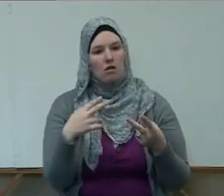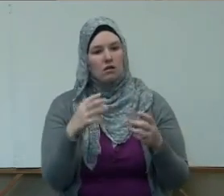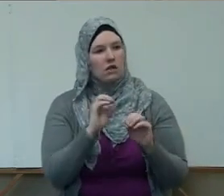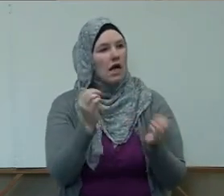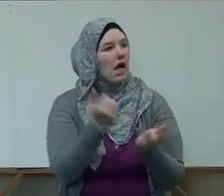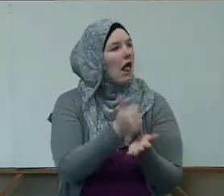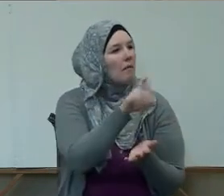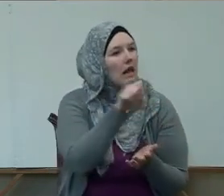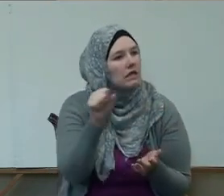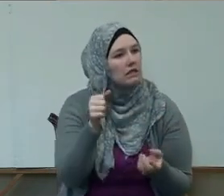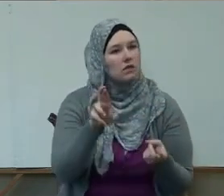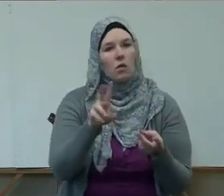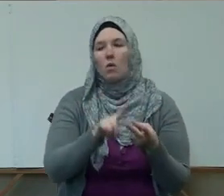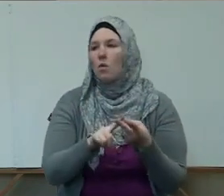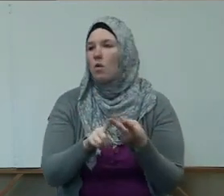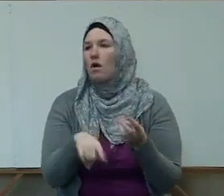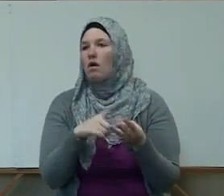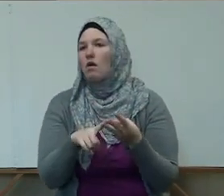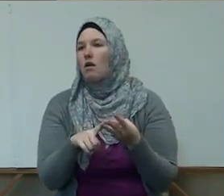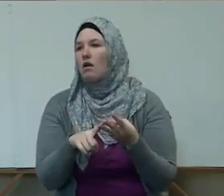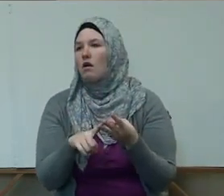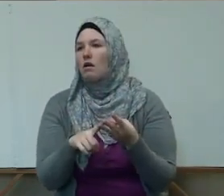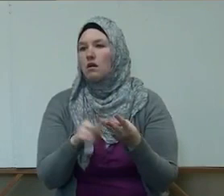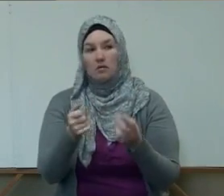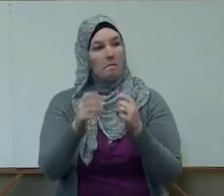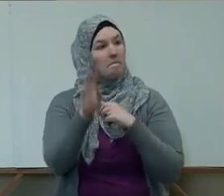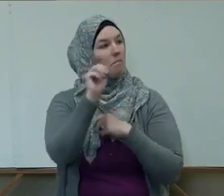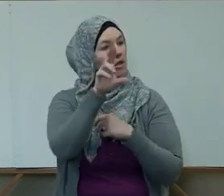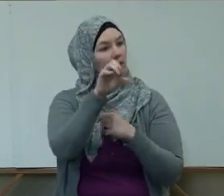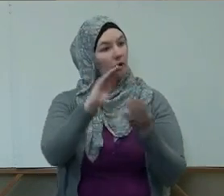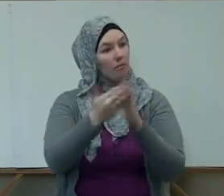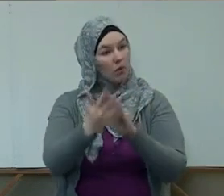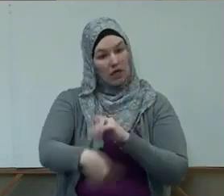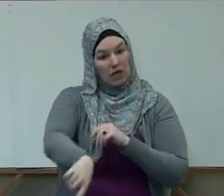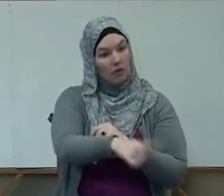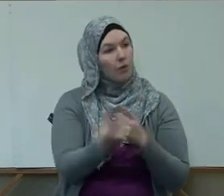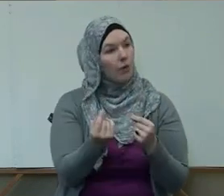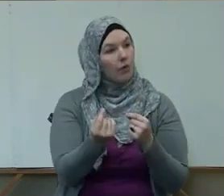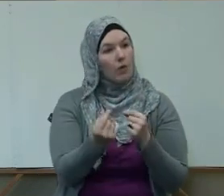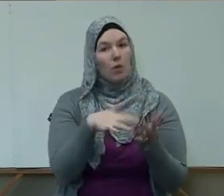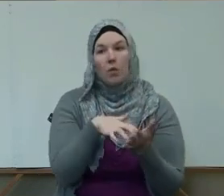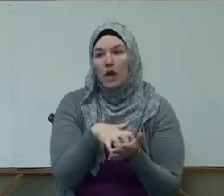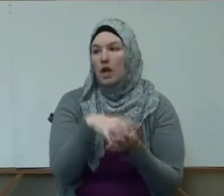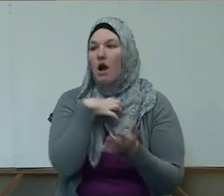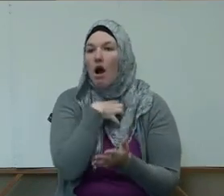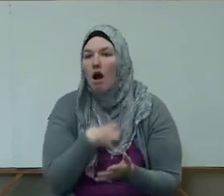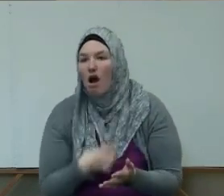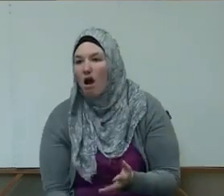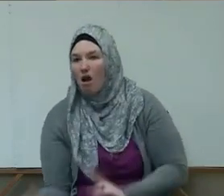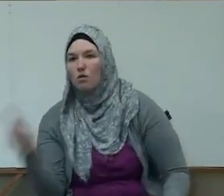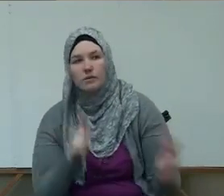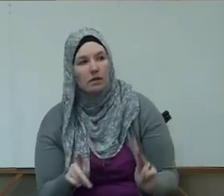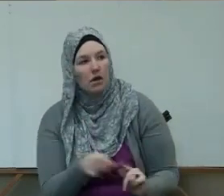communities by giving them some food, some water, and then some religious conversion instructions. That